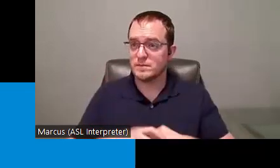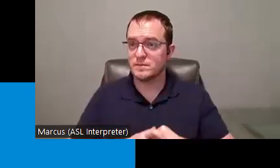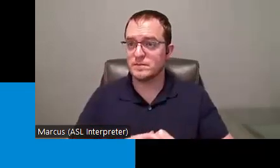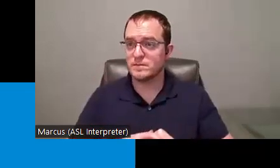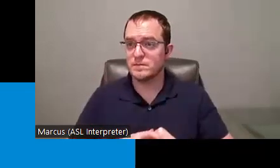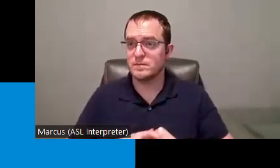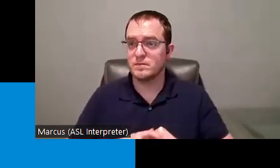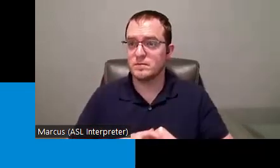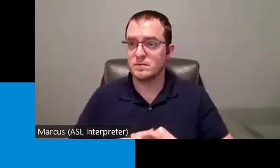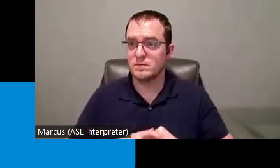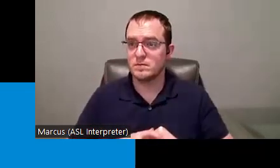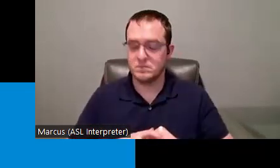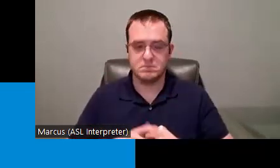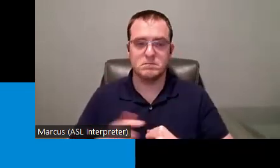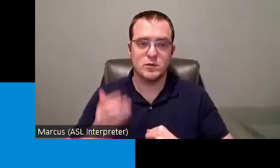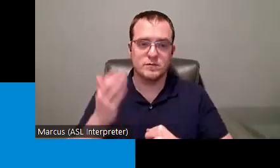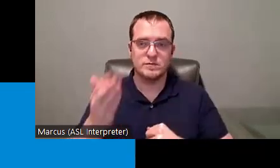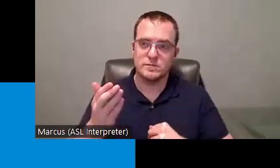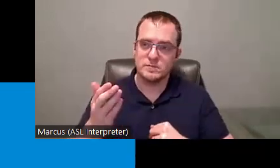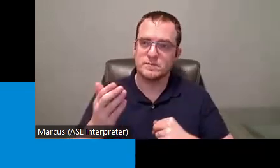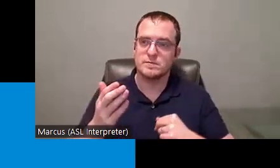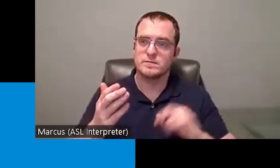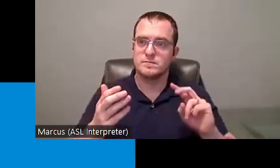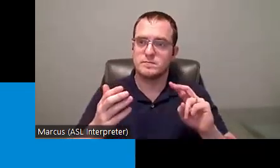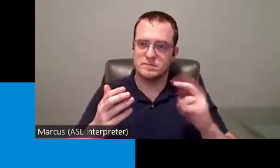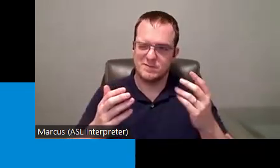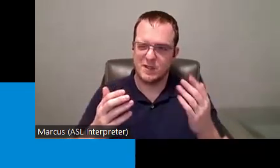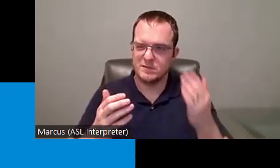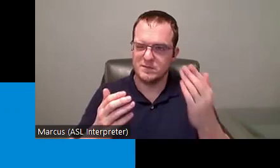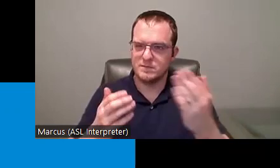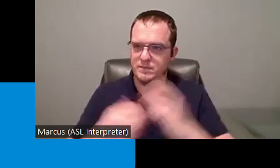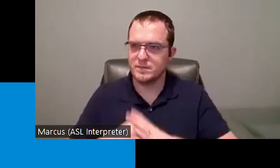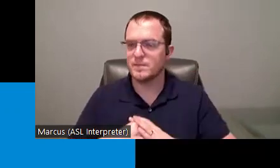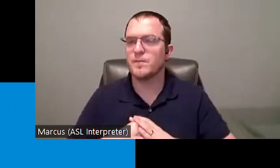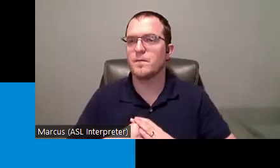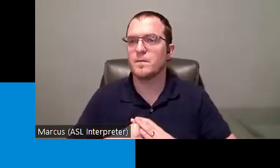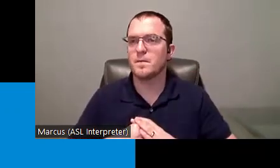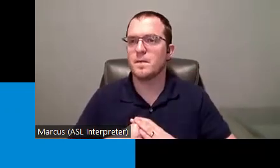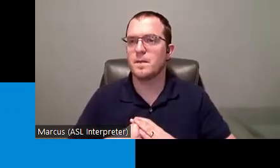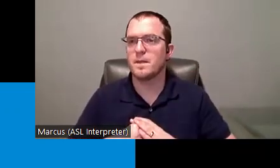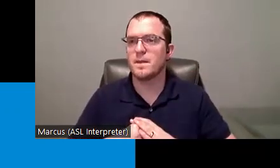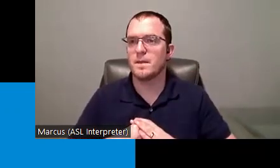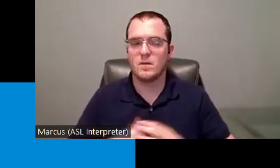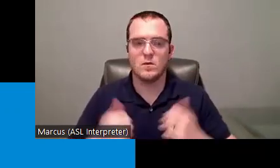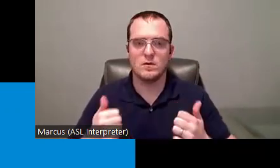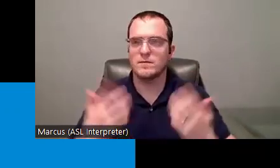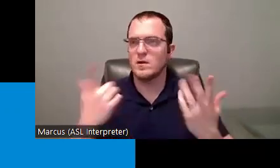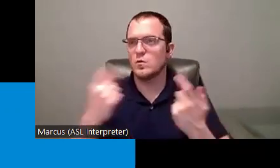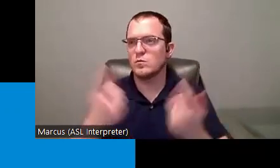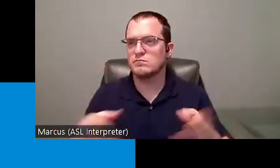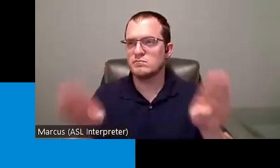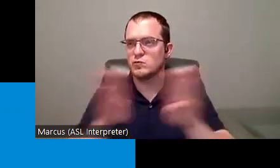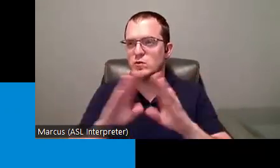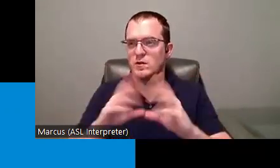So move. A second. Wonderful. We are adjourned for